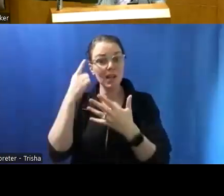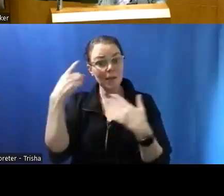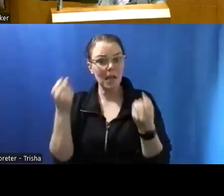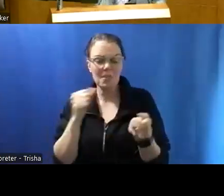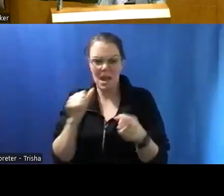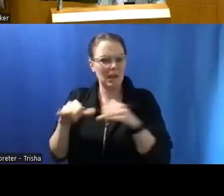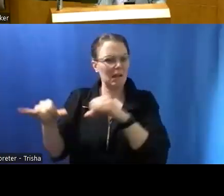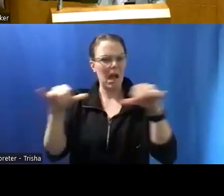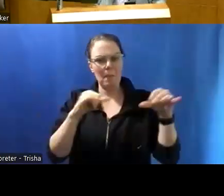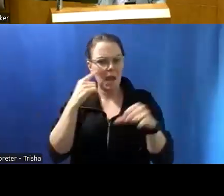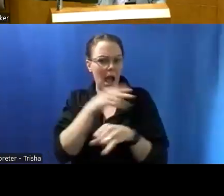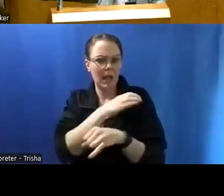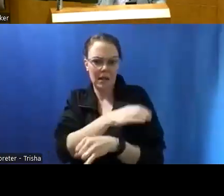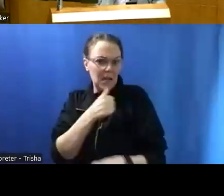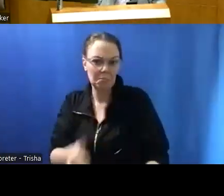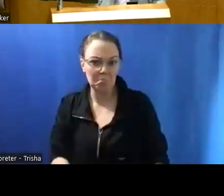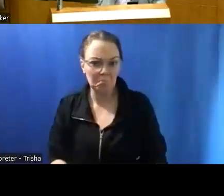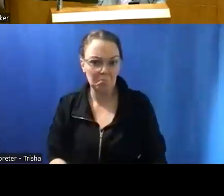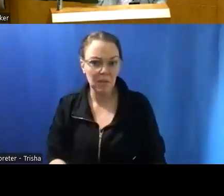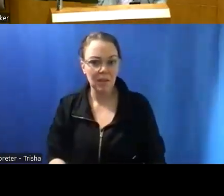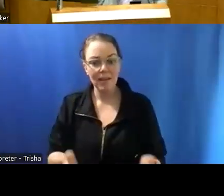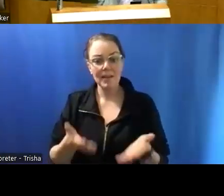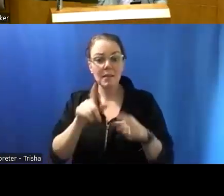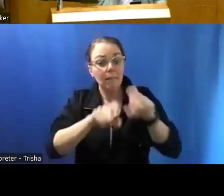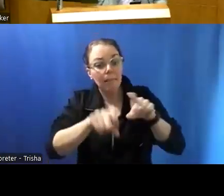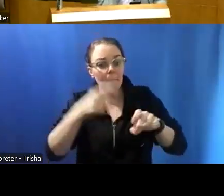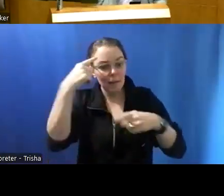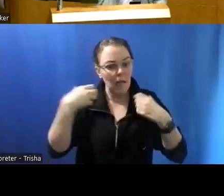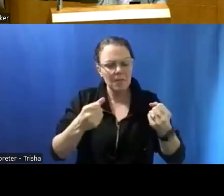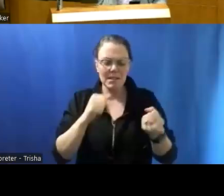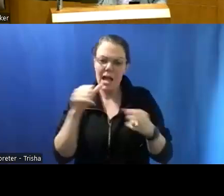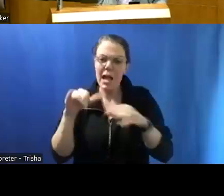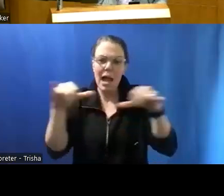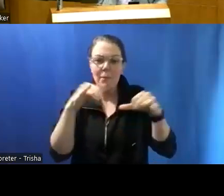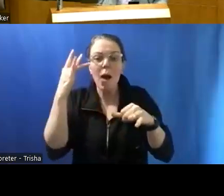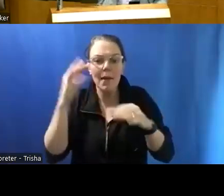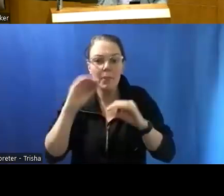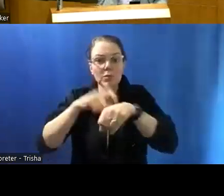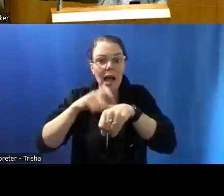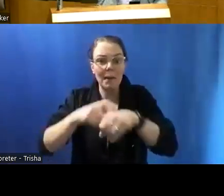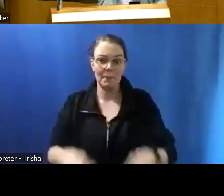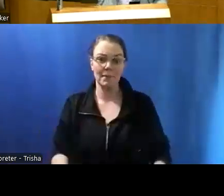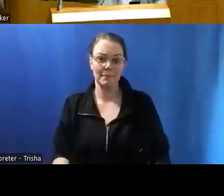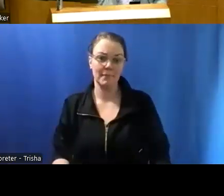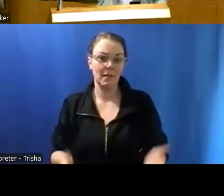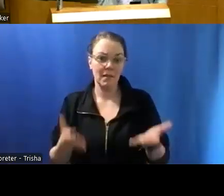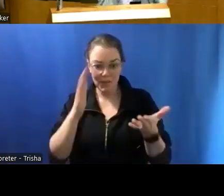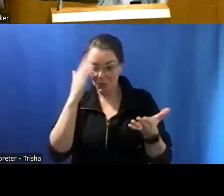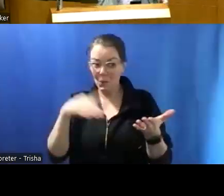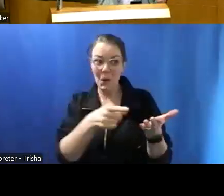eye clinics. Asking about this isn't common. One reason is there's no time to do it, right? You know how it